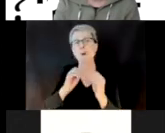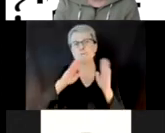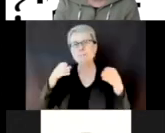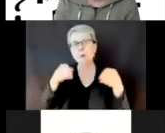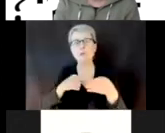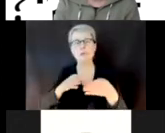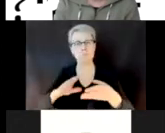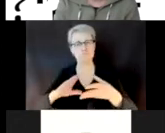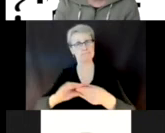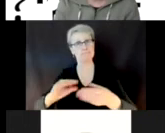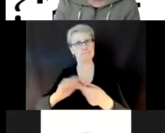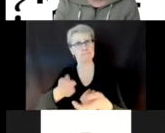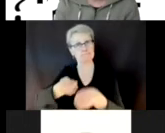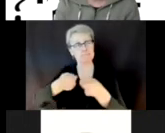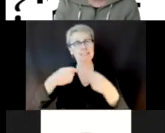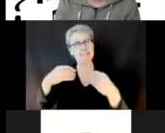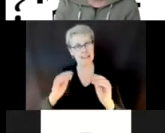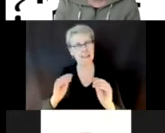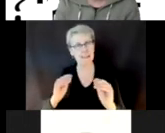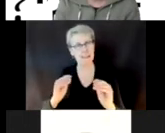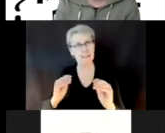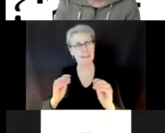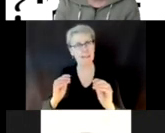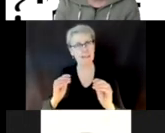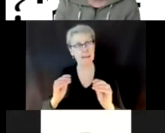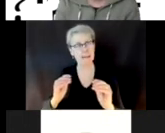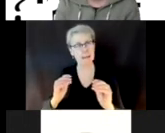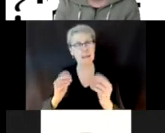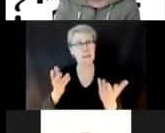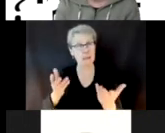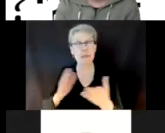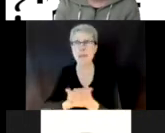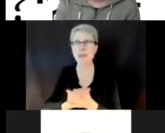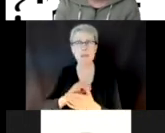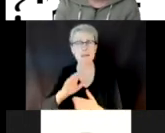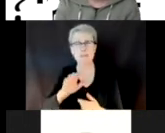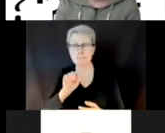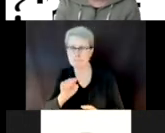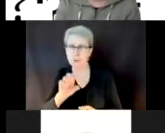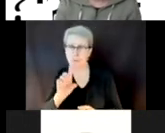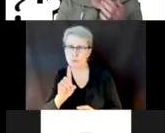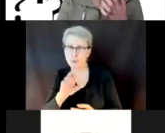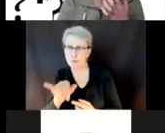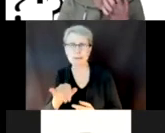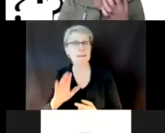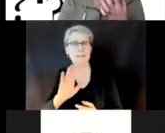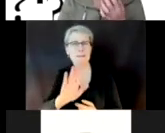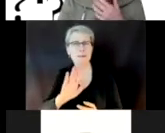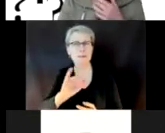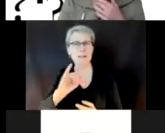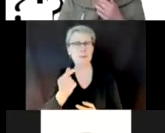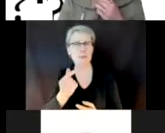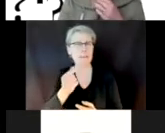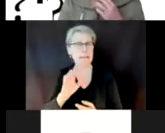well. It sounds to me like Instagram probably isn't your main your main channel for